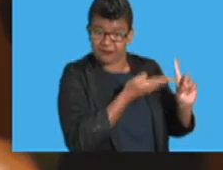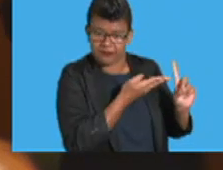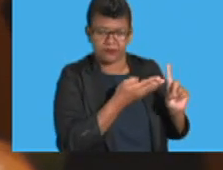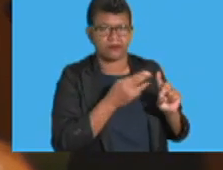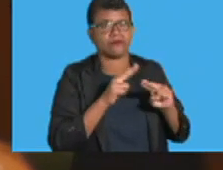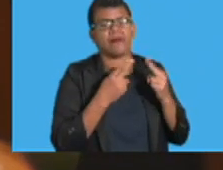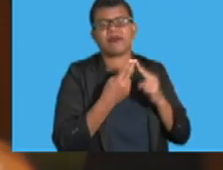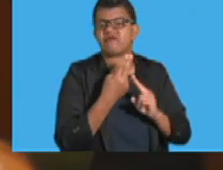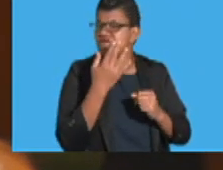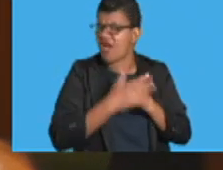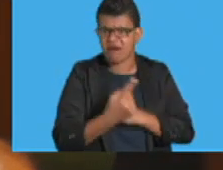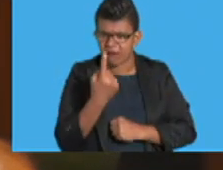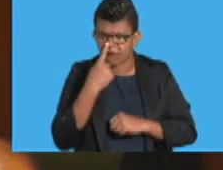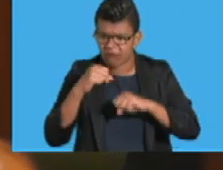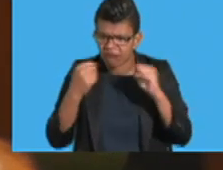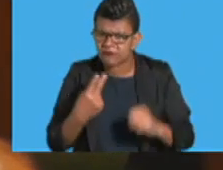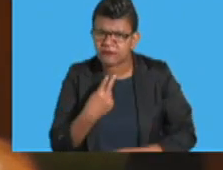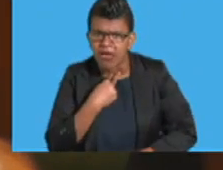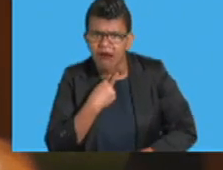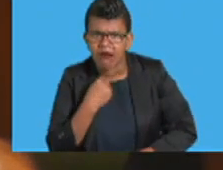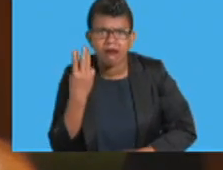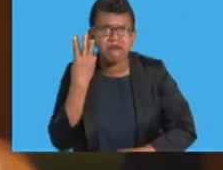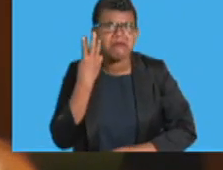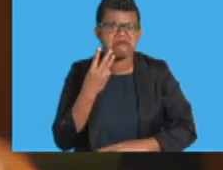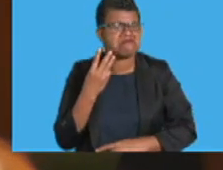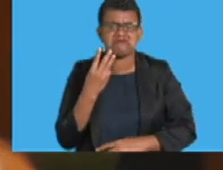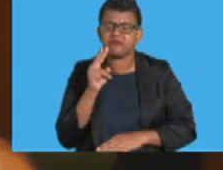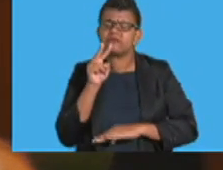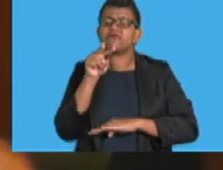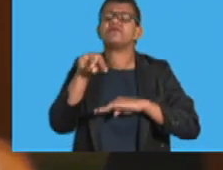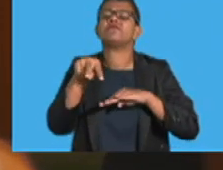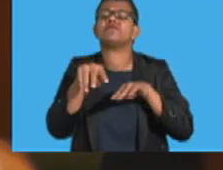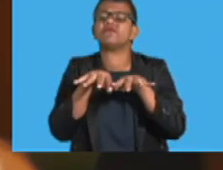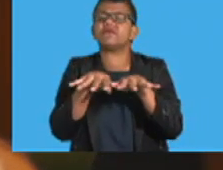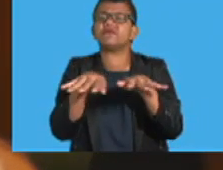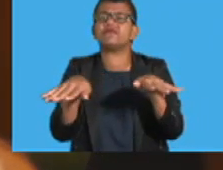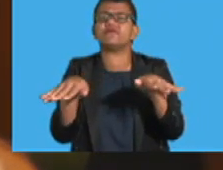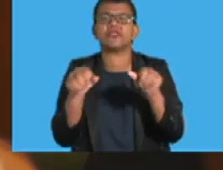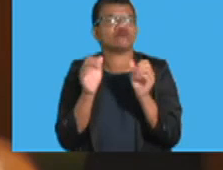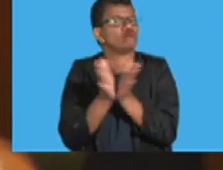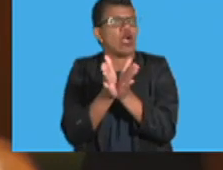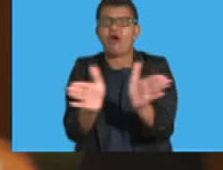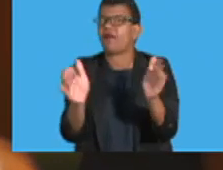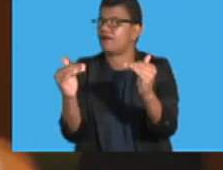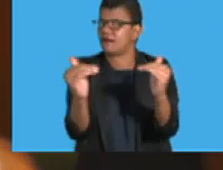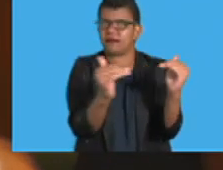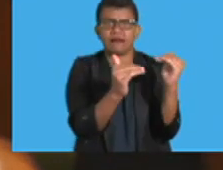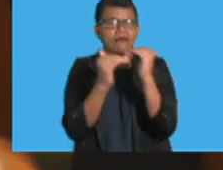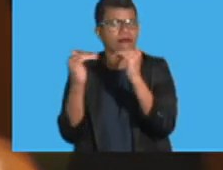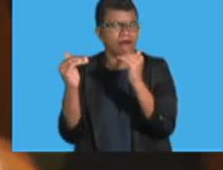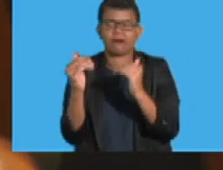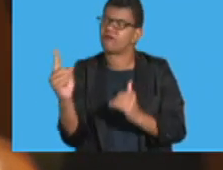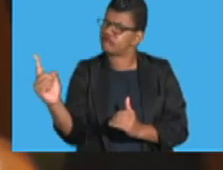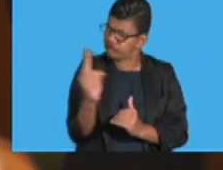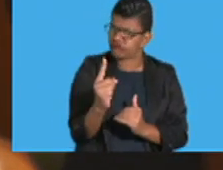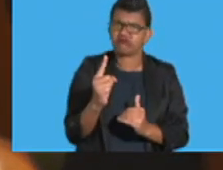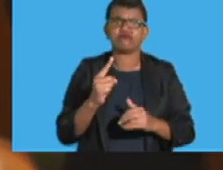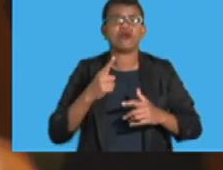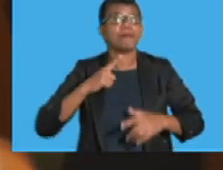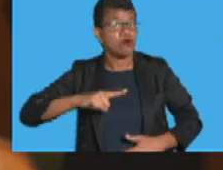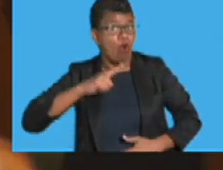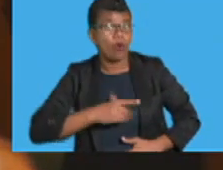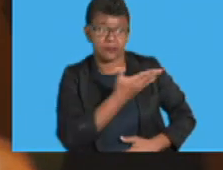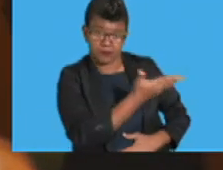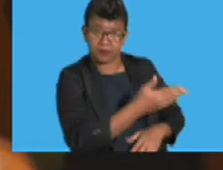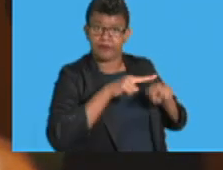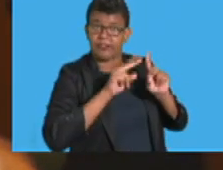have included many women on merit in the party. That is why I'm here today, due to Fiji First inclusiveness. I salute Fiji